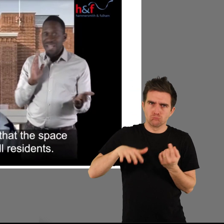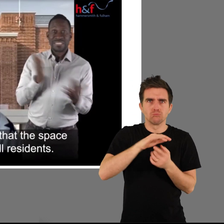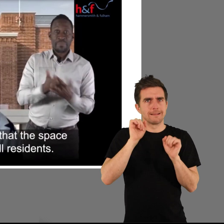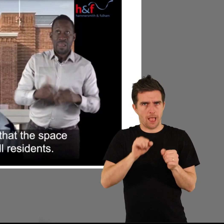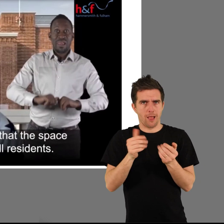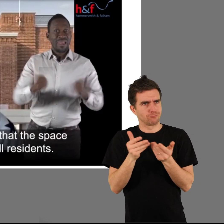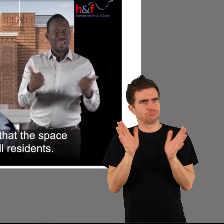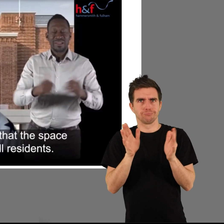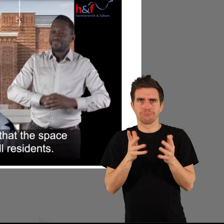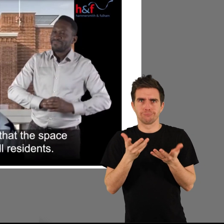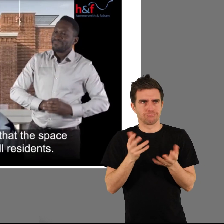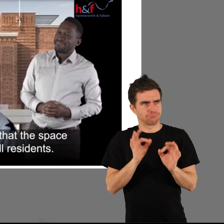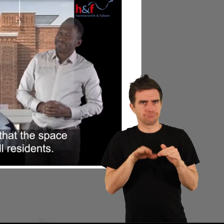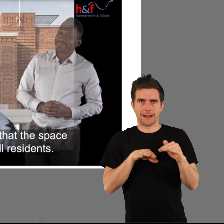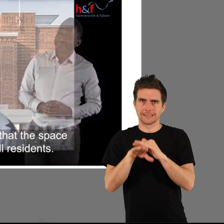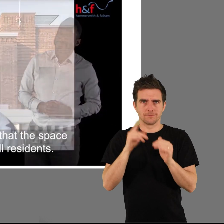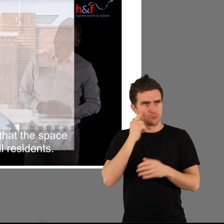all residents.